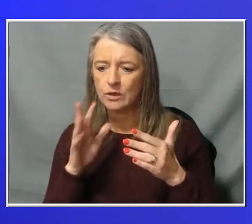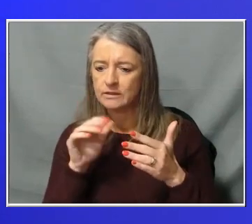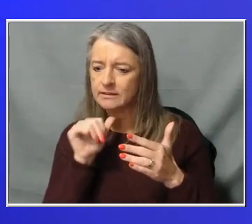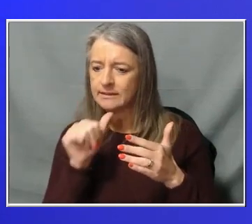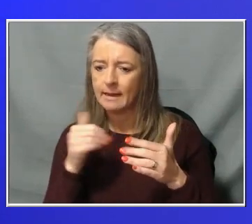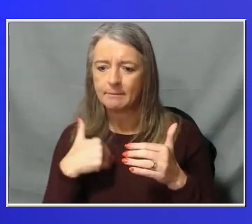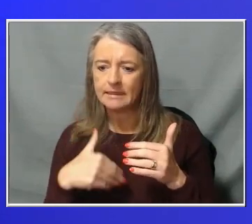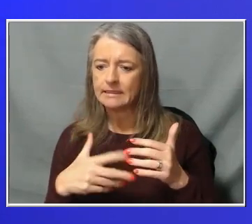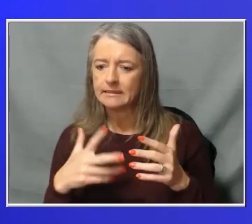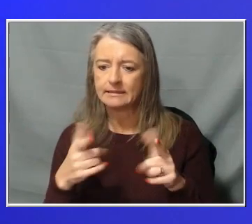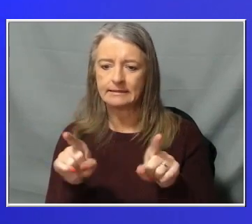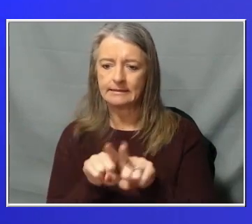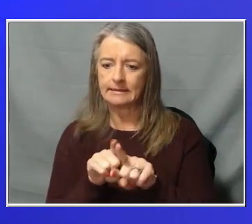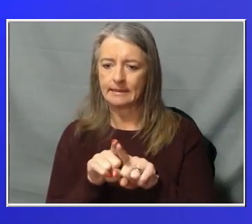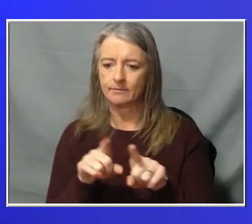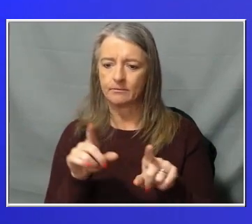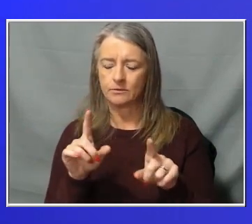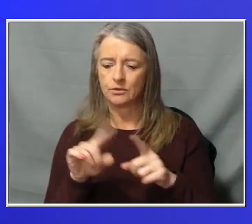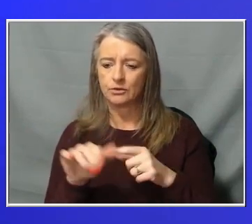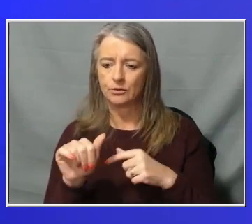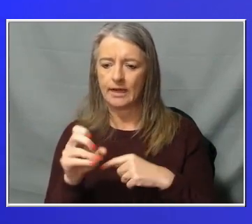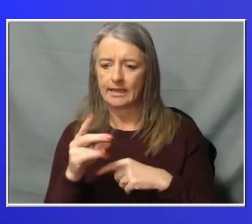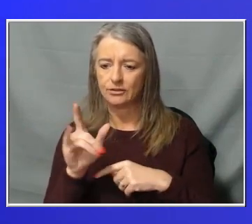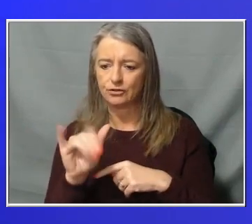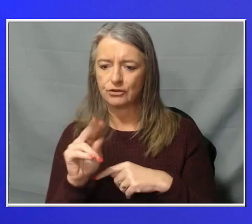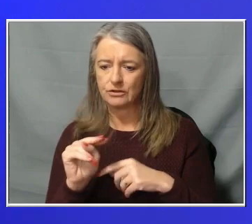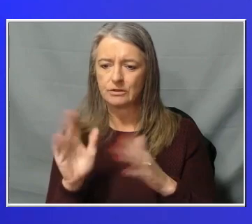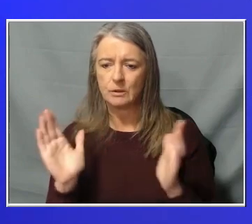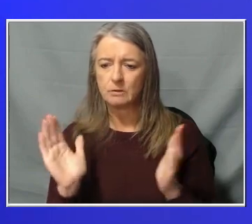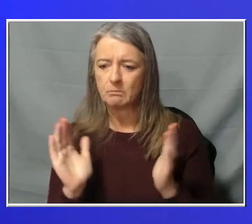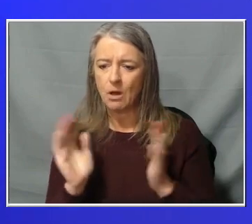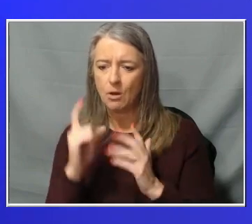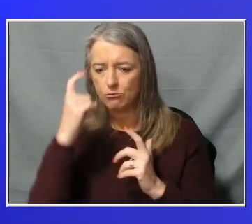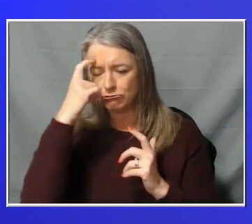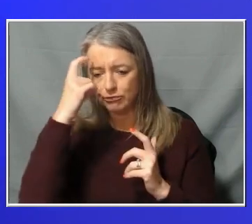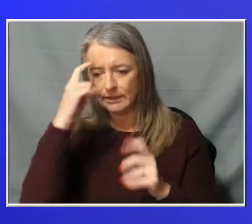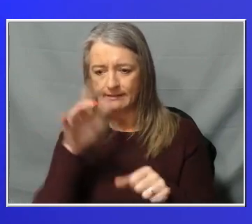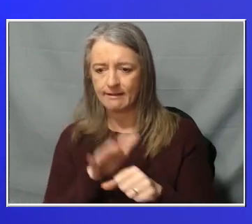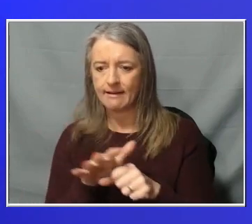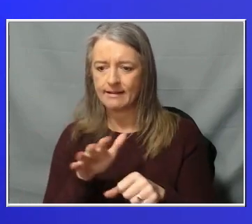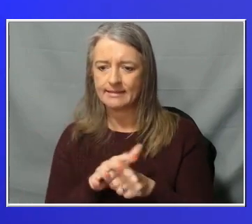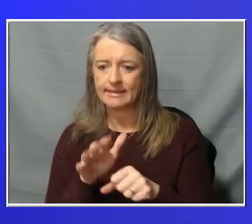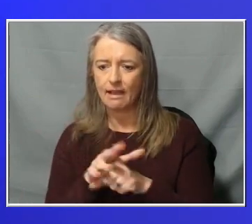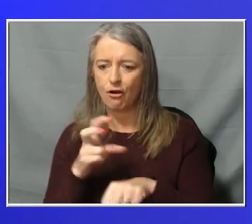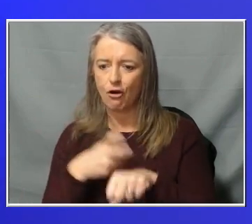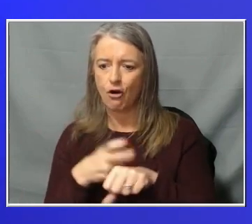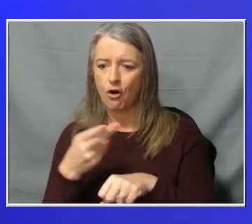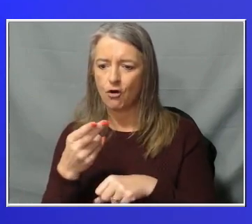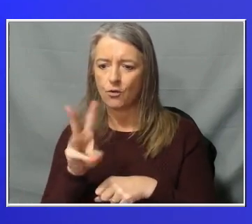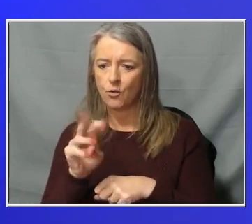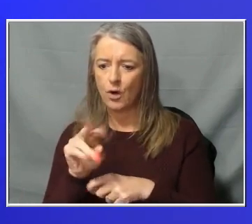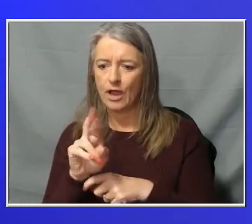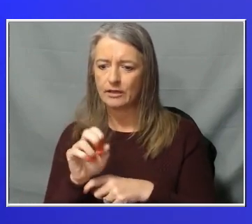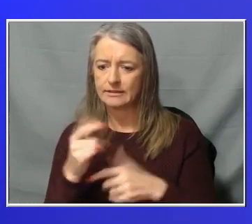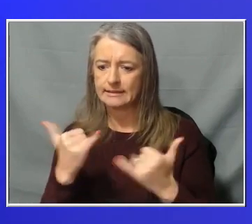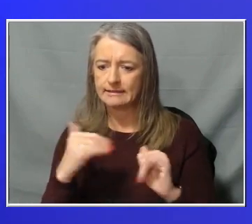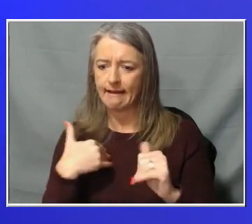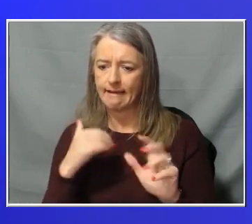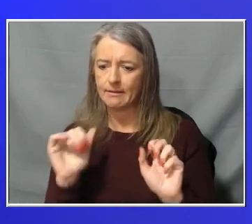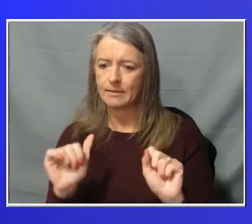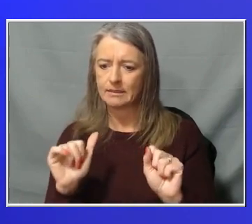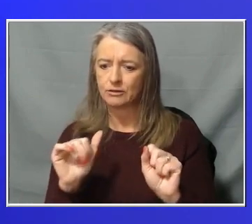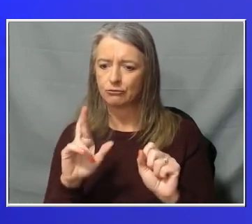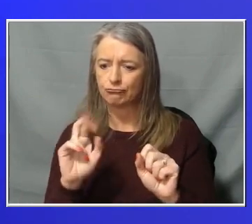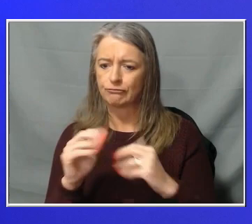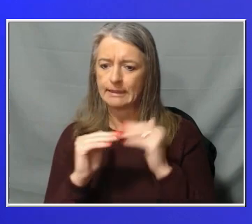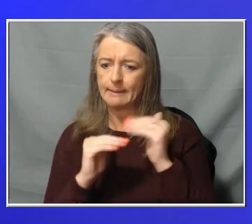close to what Ashlyn was able to achieve, but she was so small. Her brain was not yet hardwired. She still had the ability to rebuild